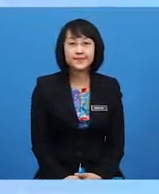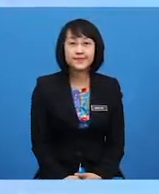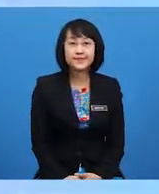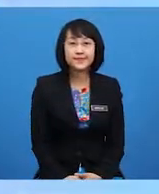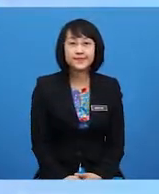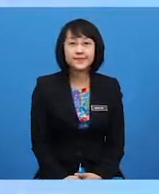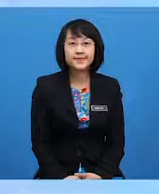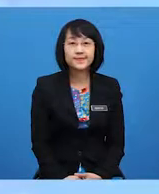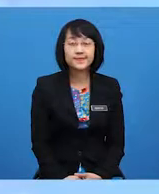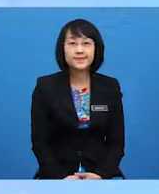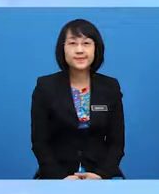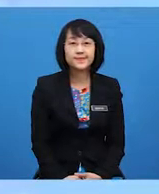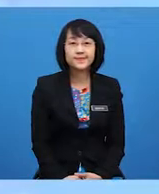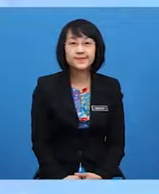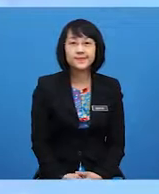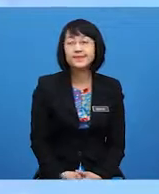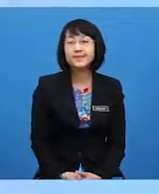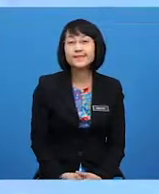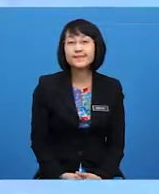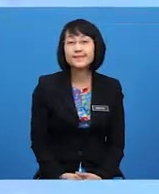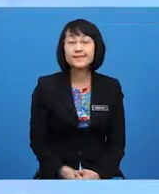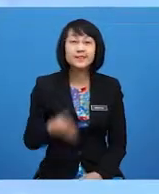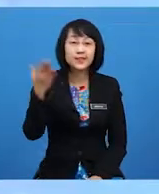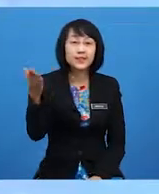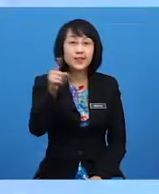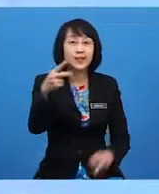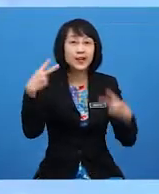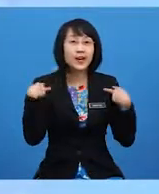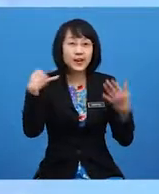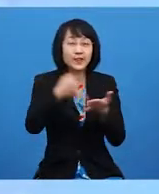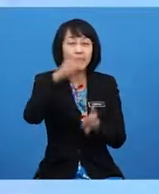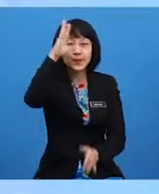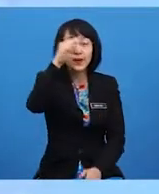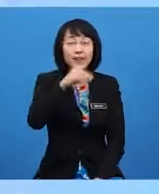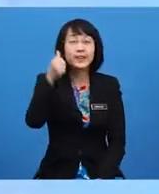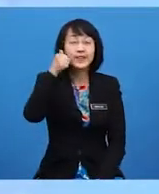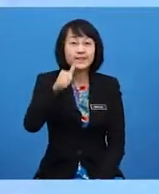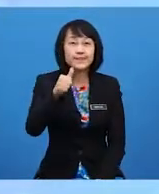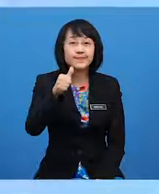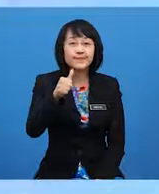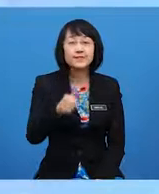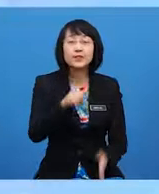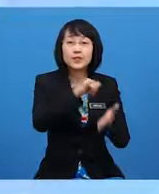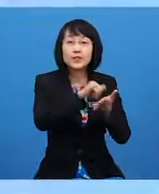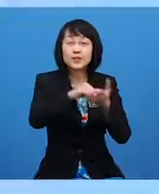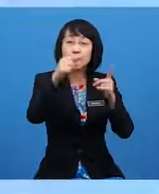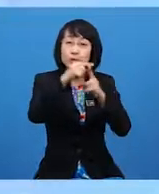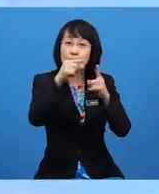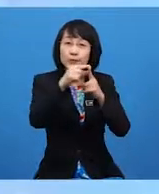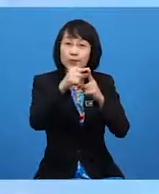There you have it, boys and girls. Those are the words related to prepositions of place. Now,